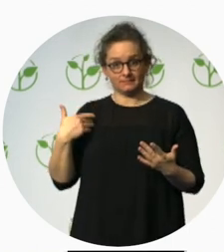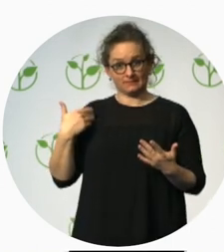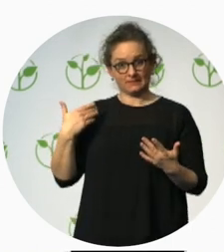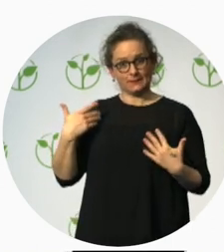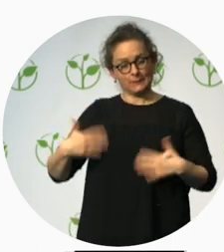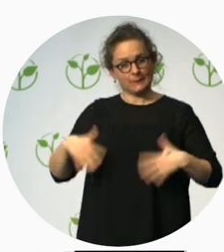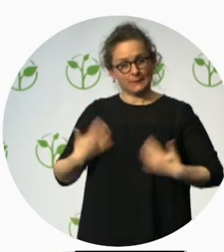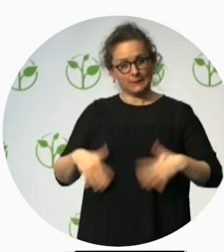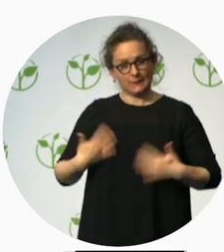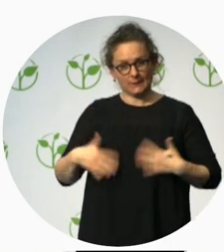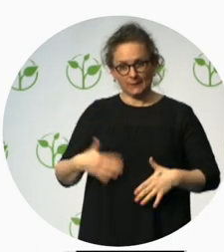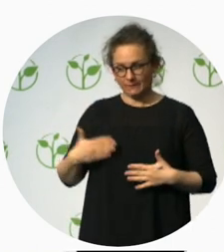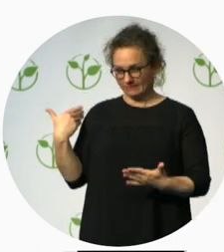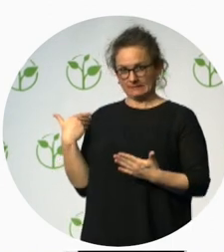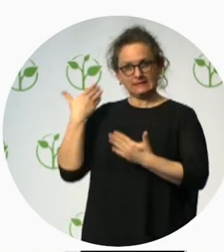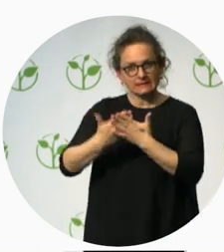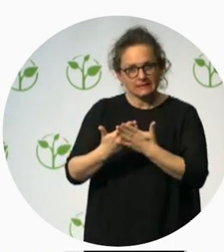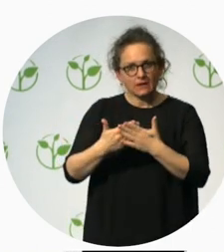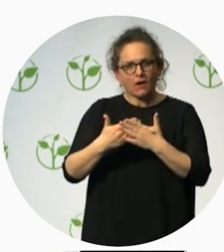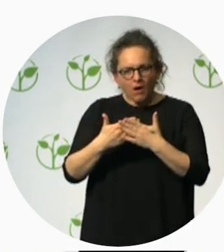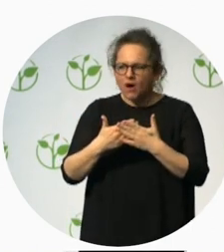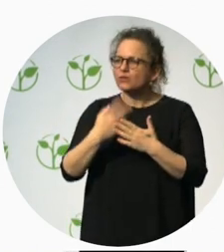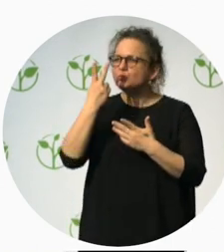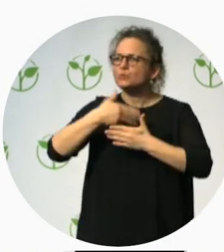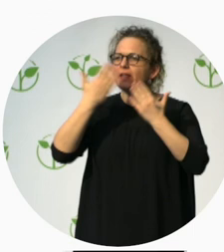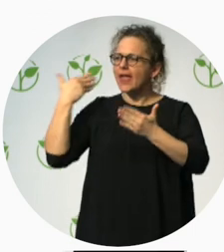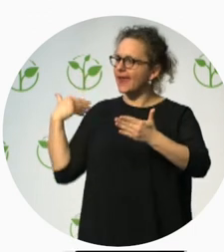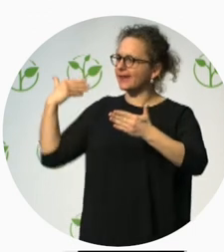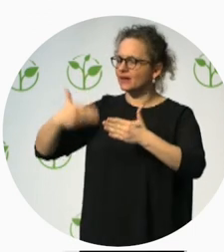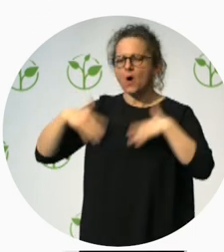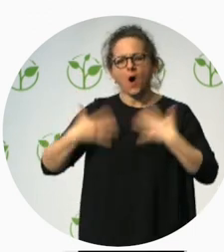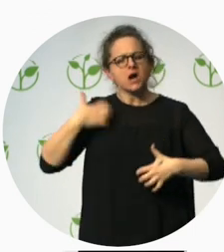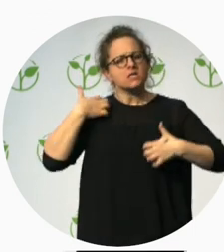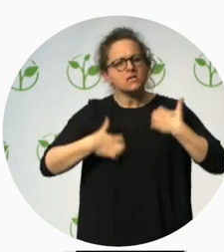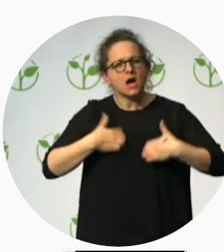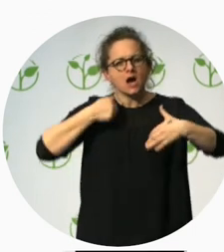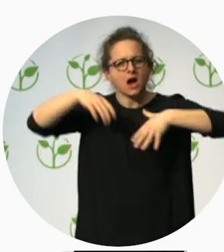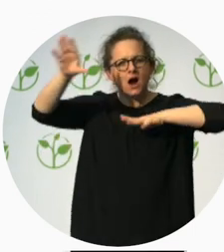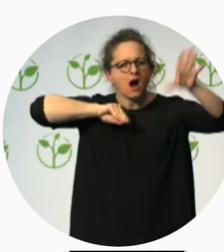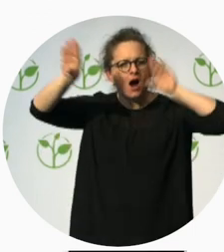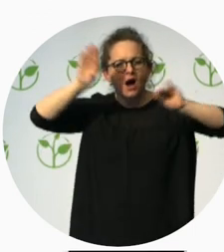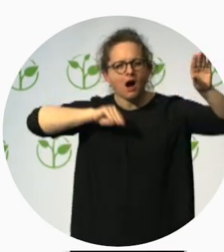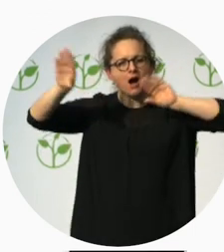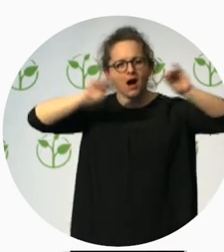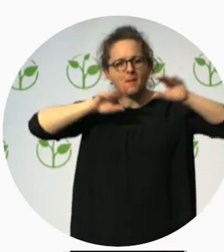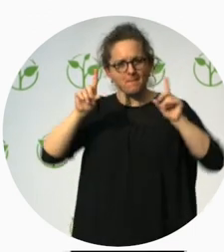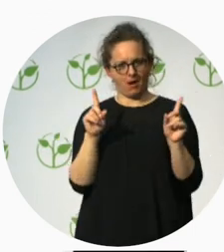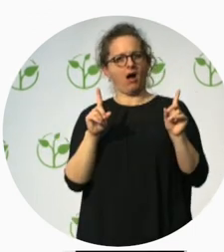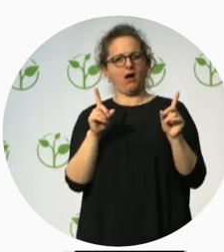days. But none of this could have happened without each one of